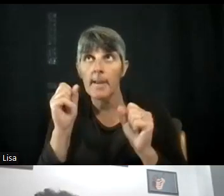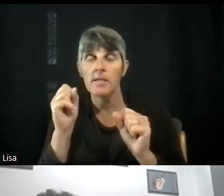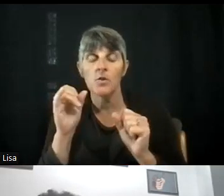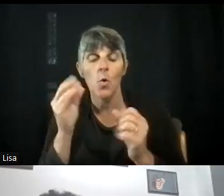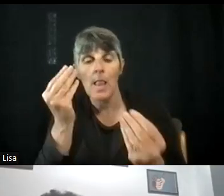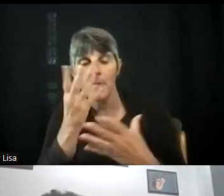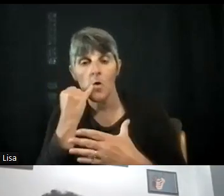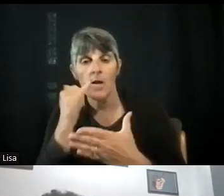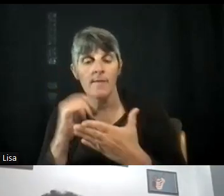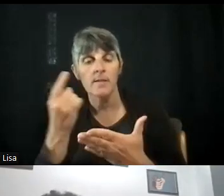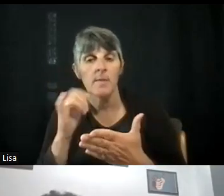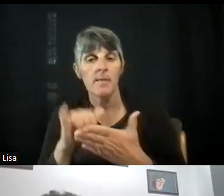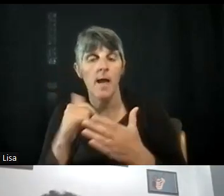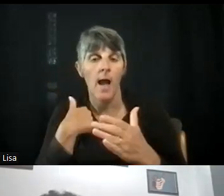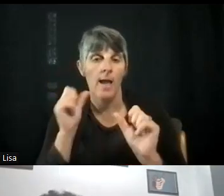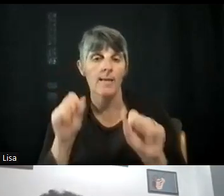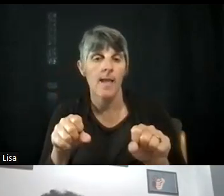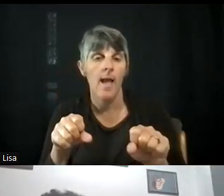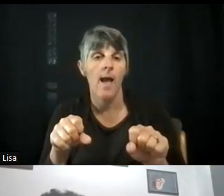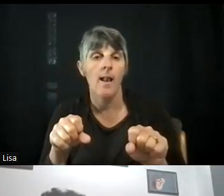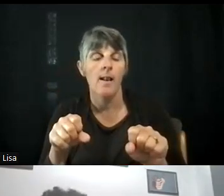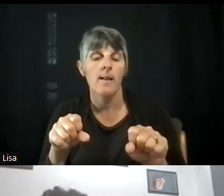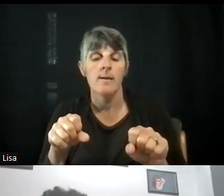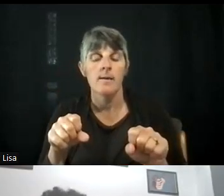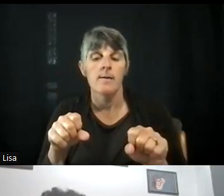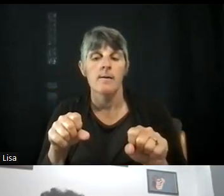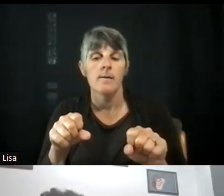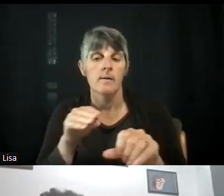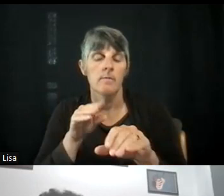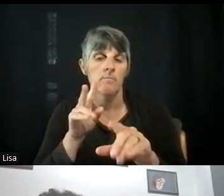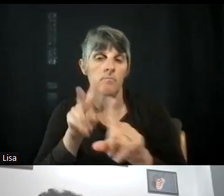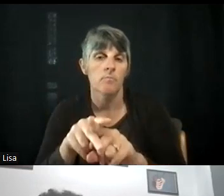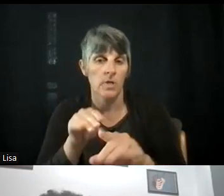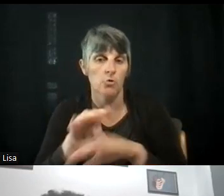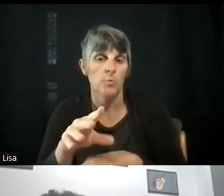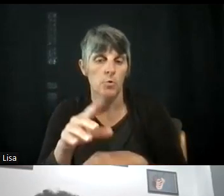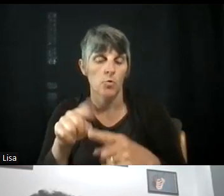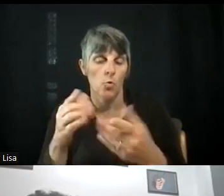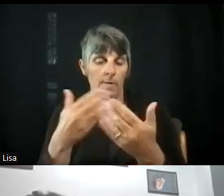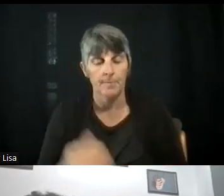me know if that's something that I can be a contributor or whatnot.